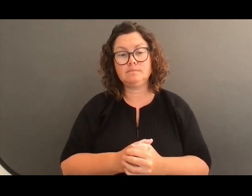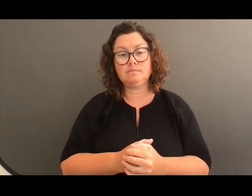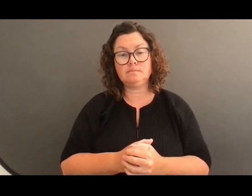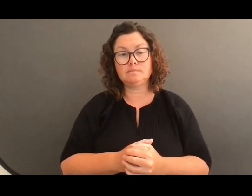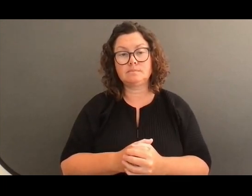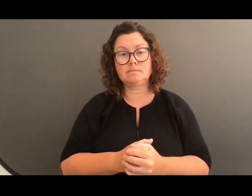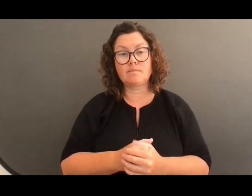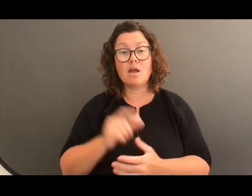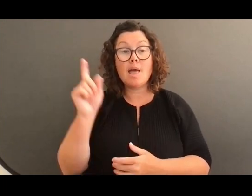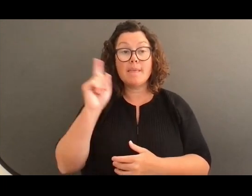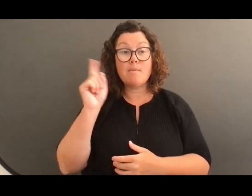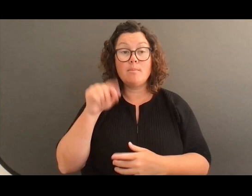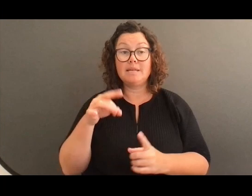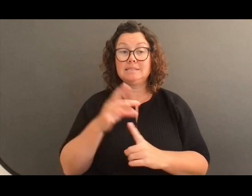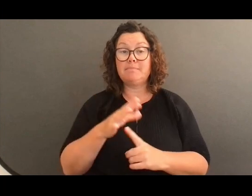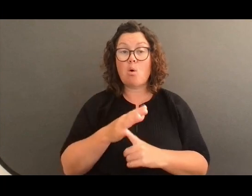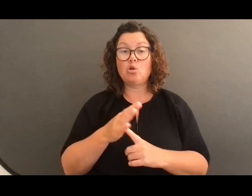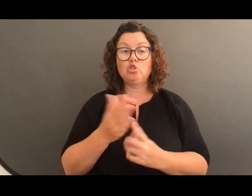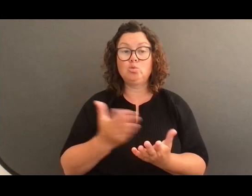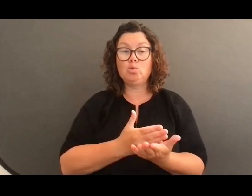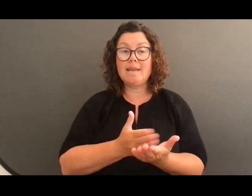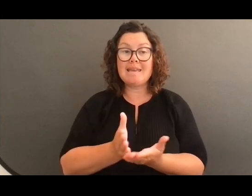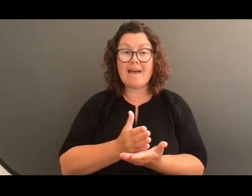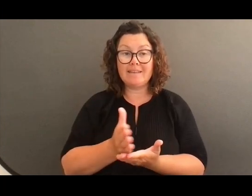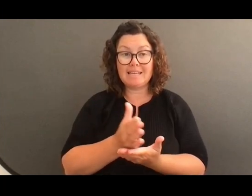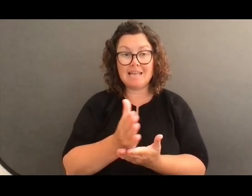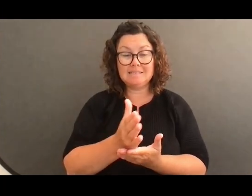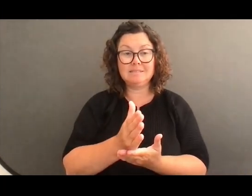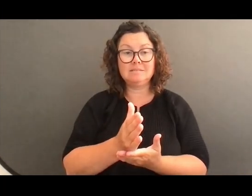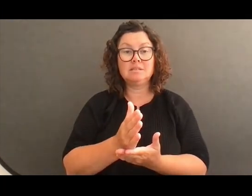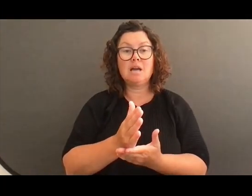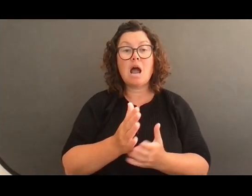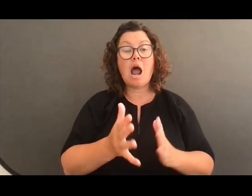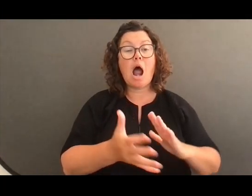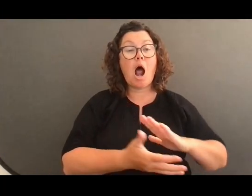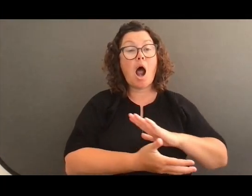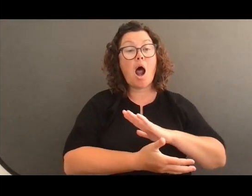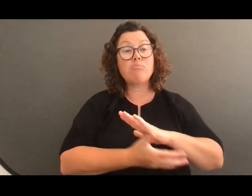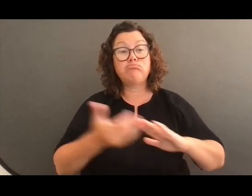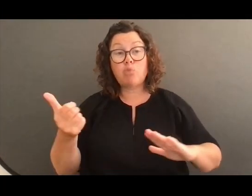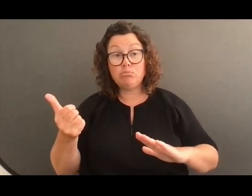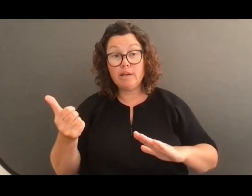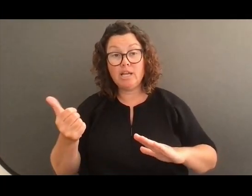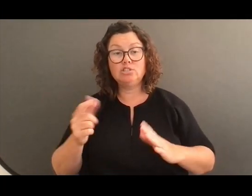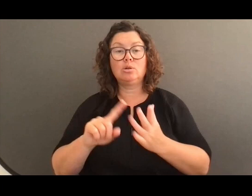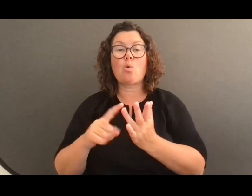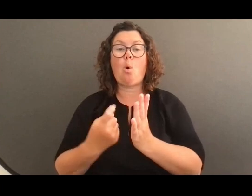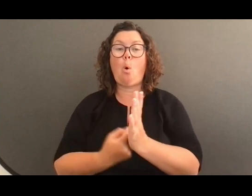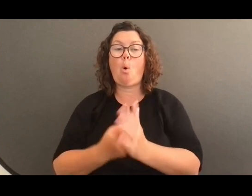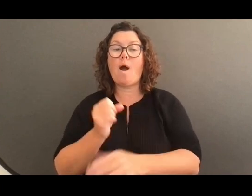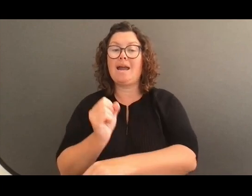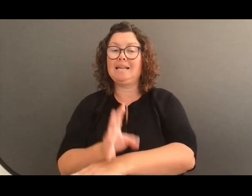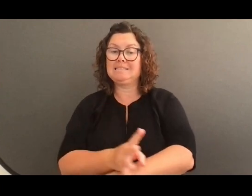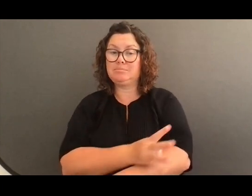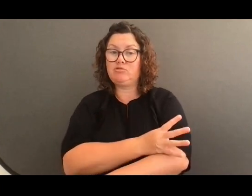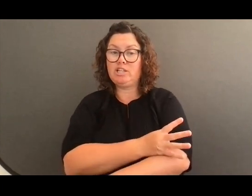navigating that appropriation inspiration. And this was the important teaching point, I think. Very small, but a very simple thing to